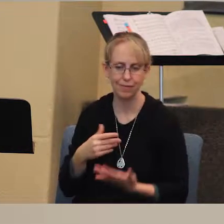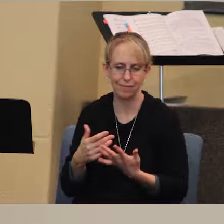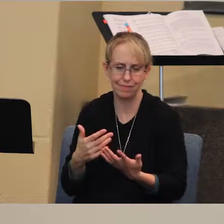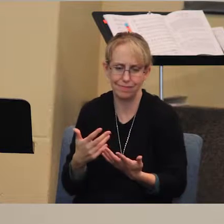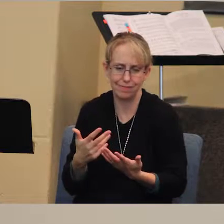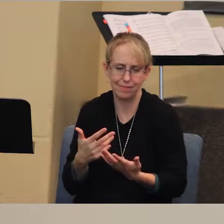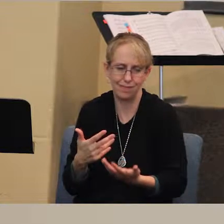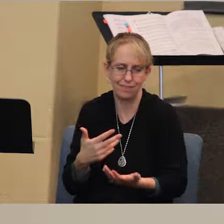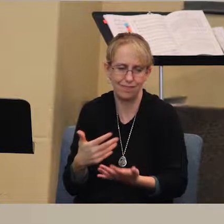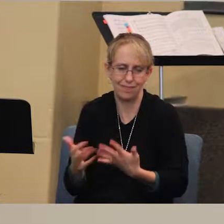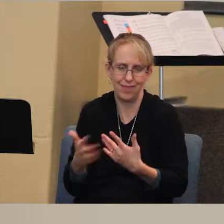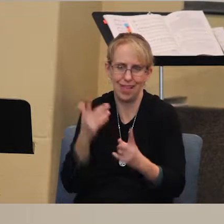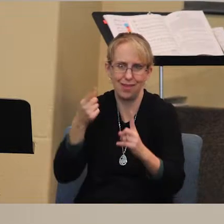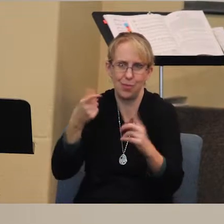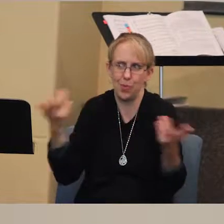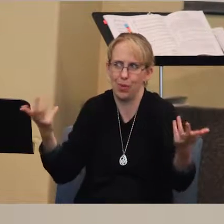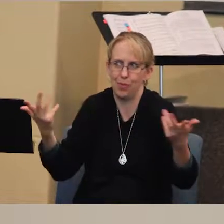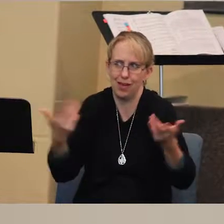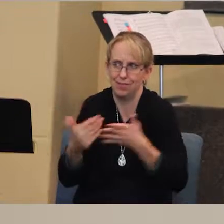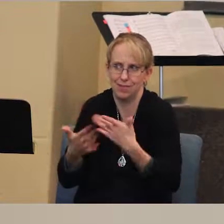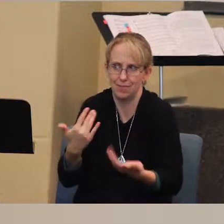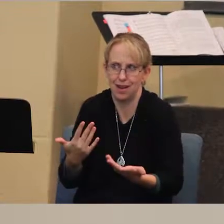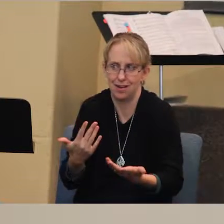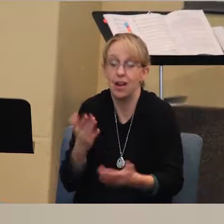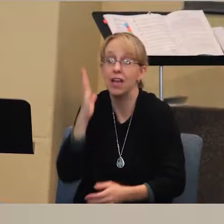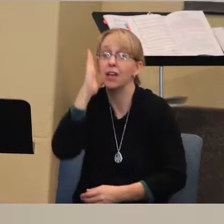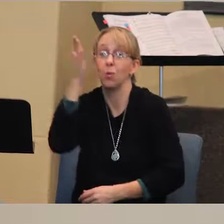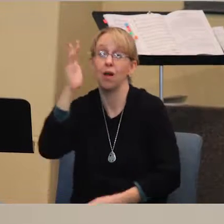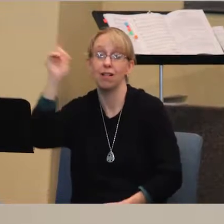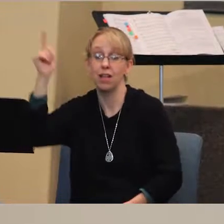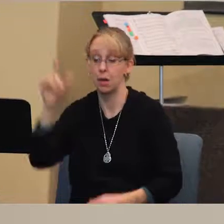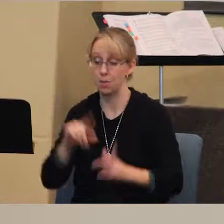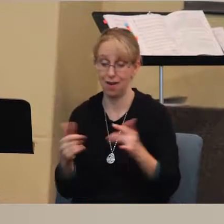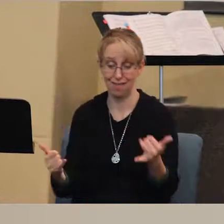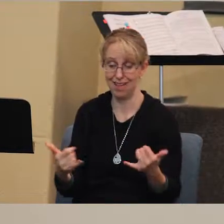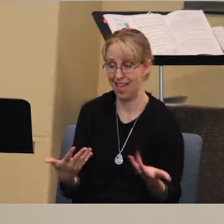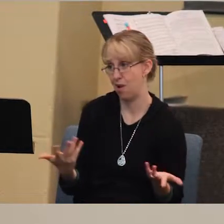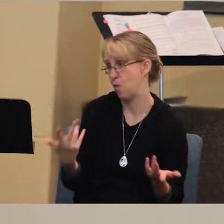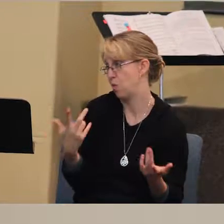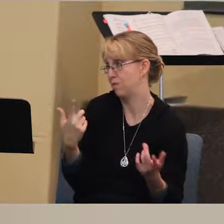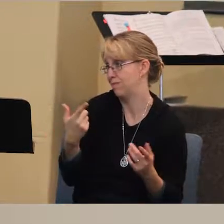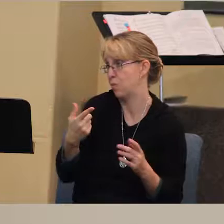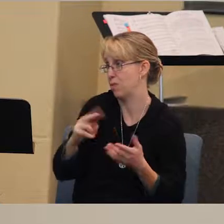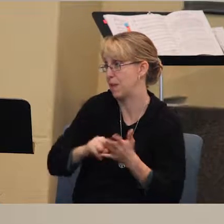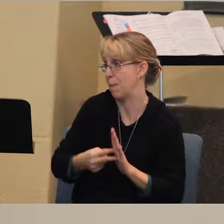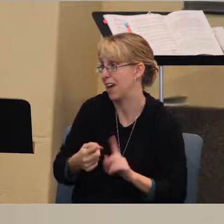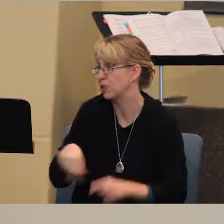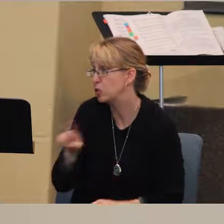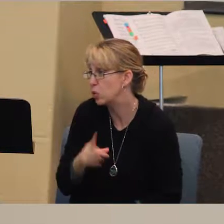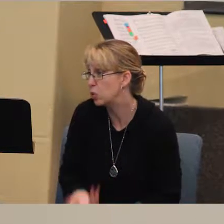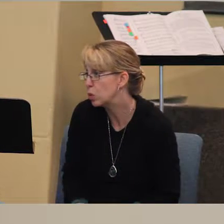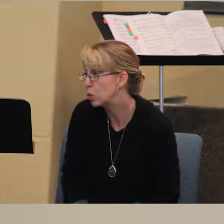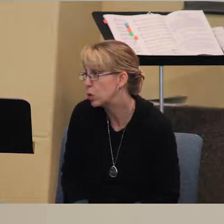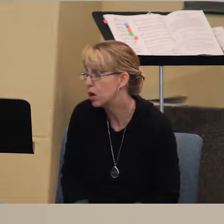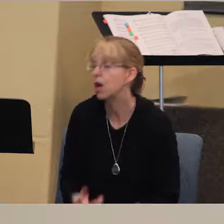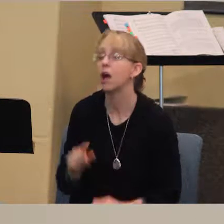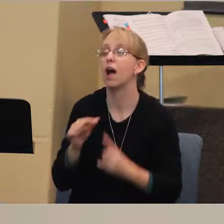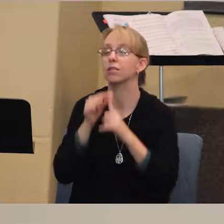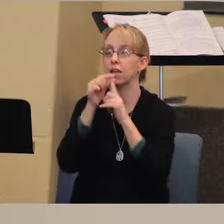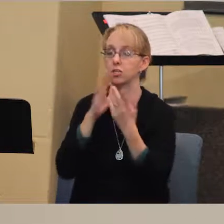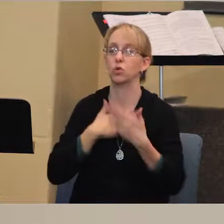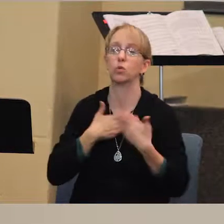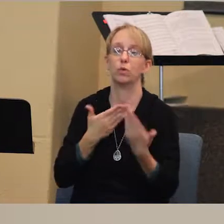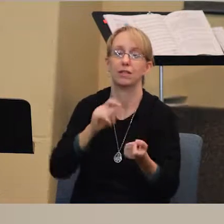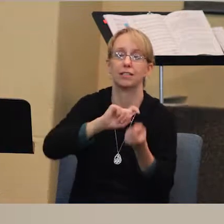you. It will matter to you, but it probably doesn't matter to you unless you're willing to change the direction in